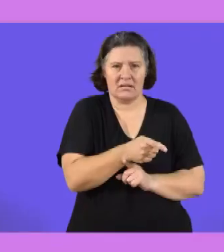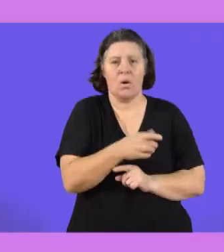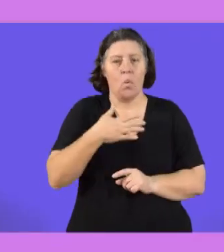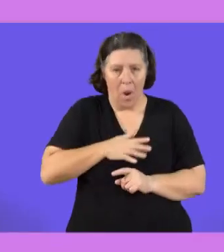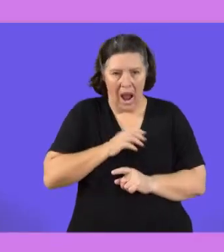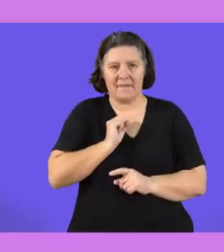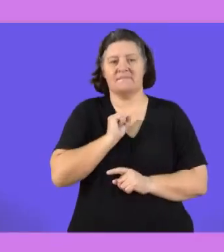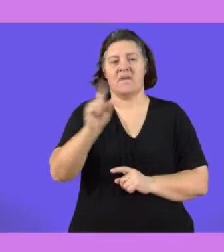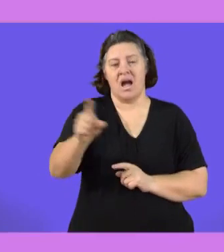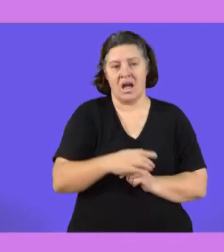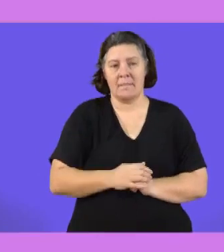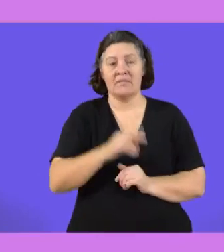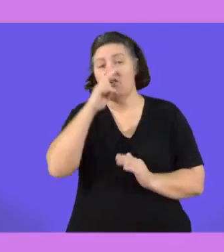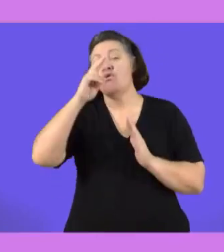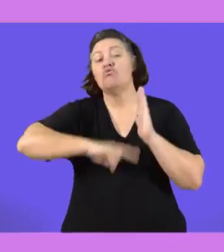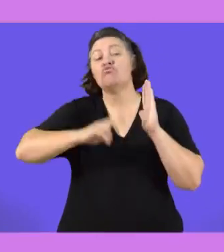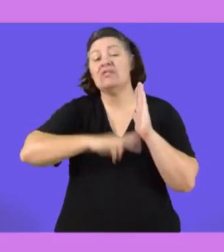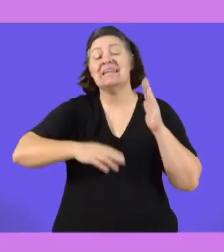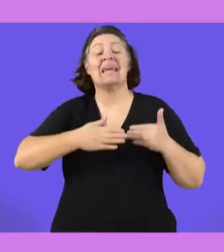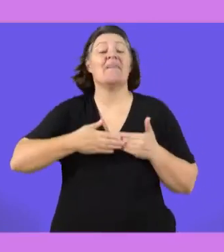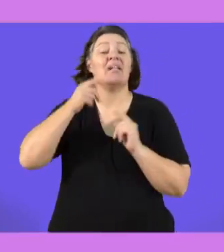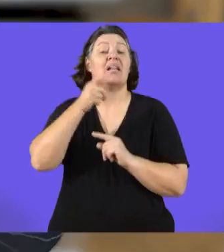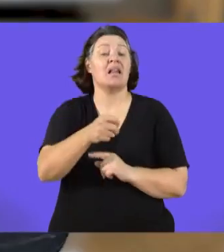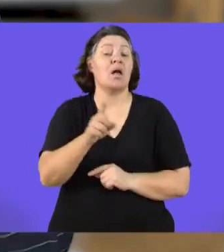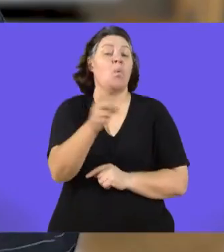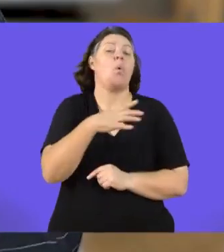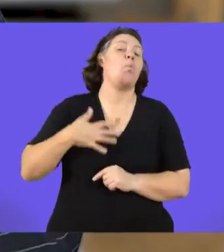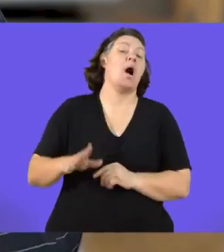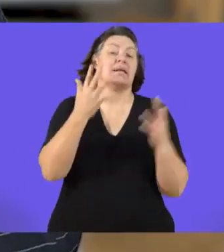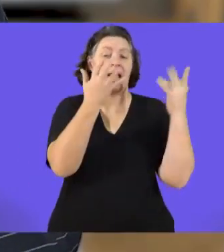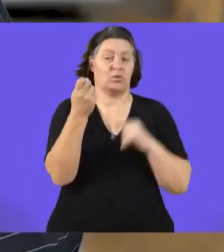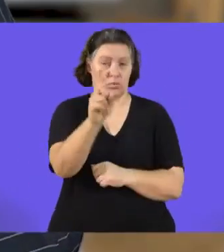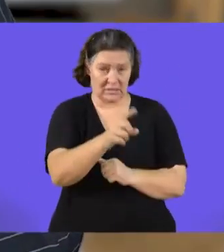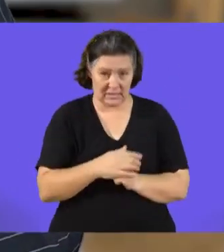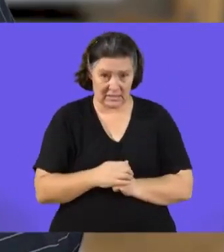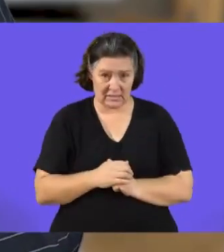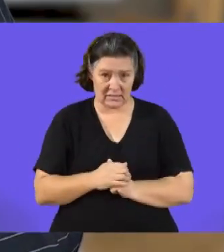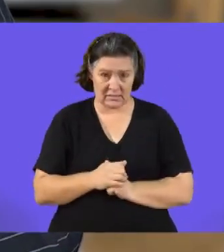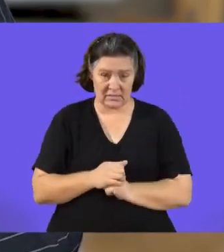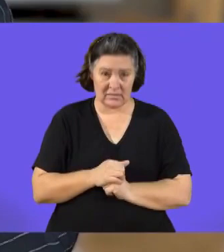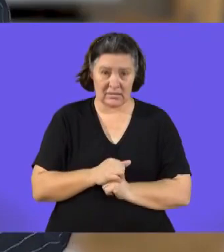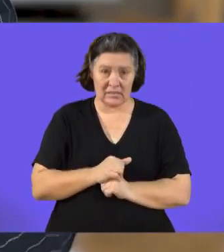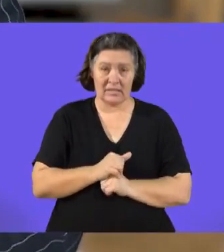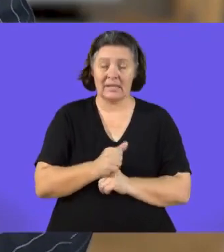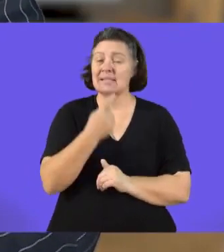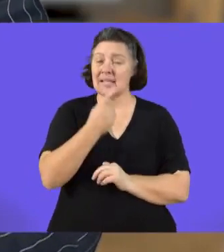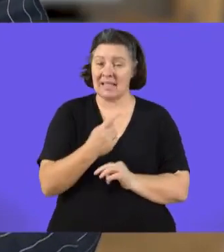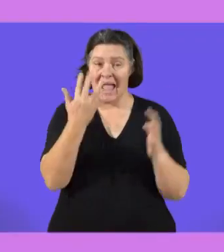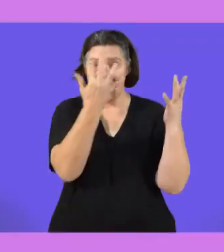we are calculating distance. But if you read the question carefully, what is it that we need to calculate? It